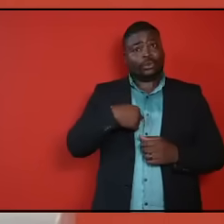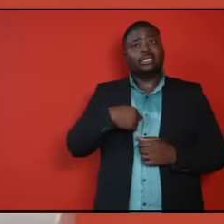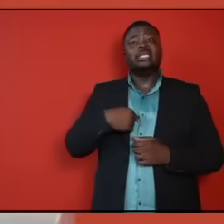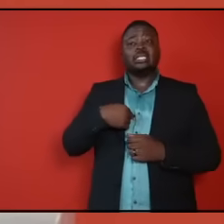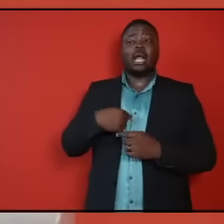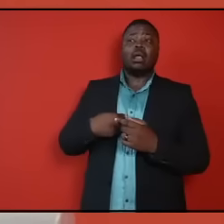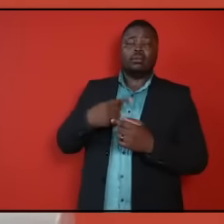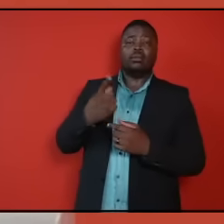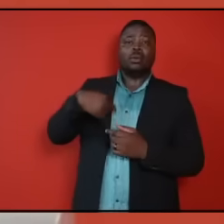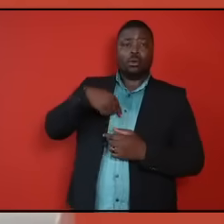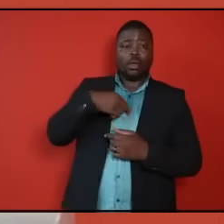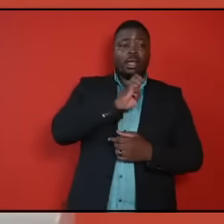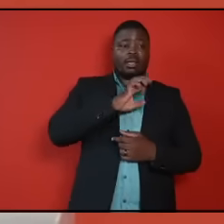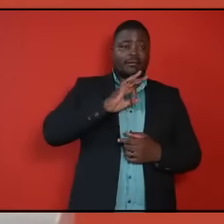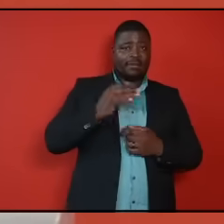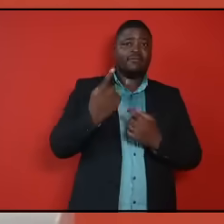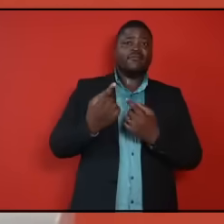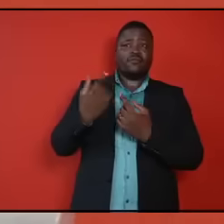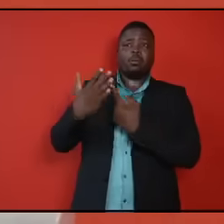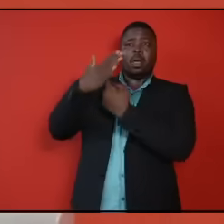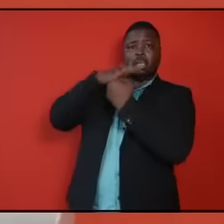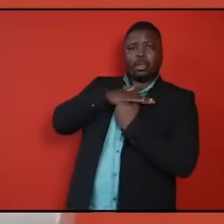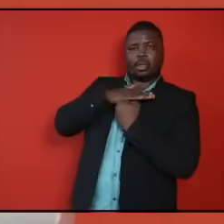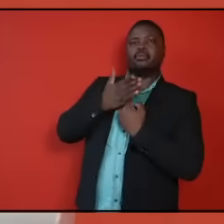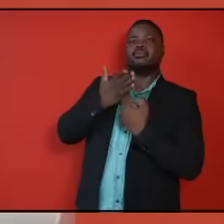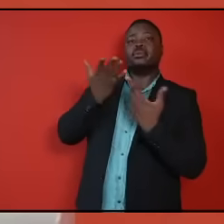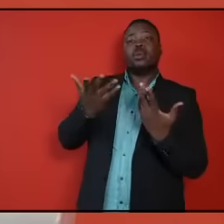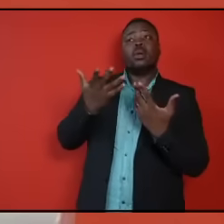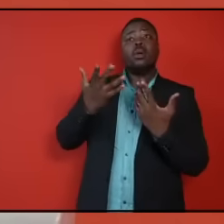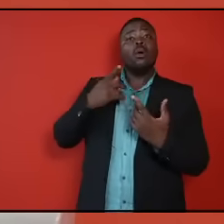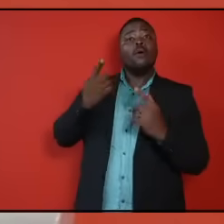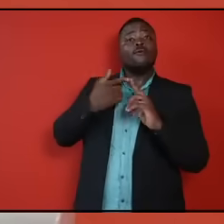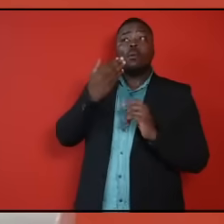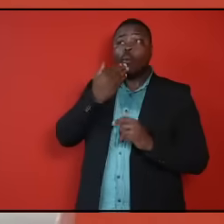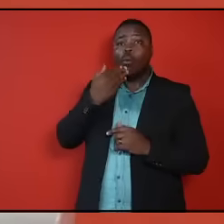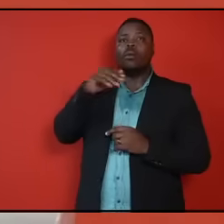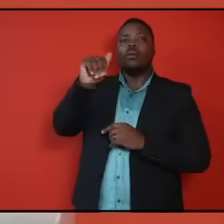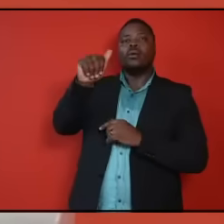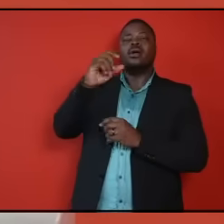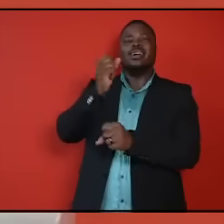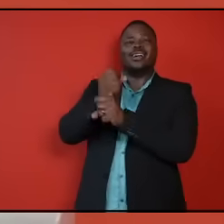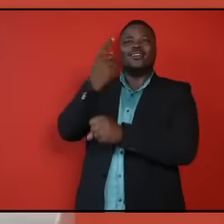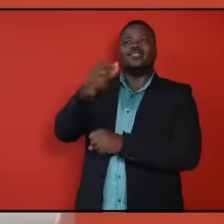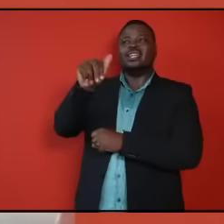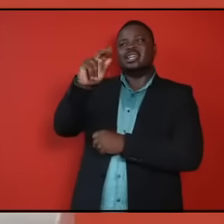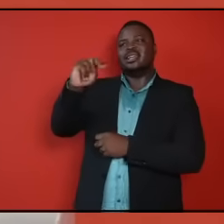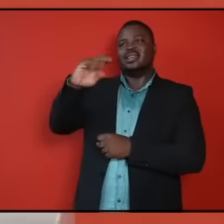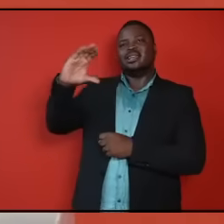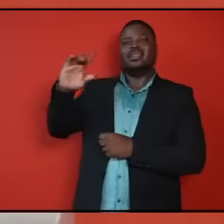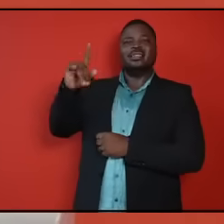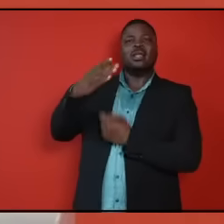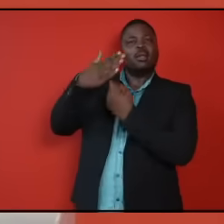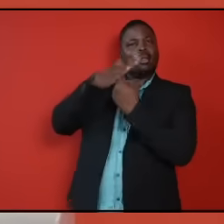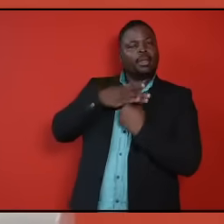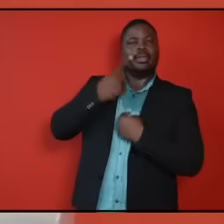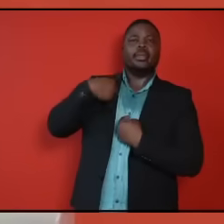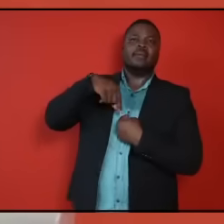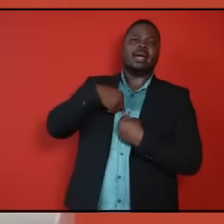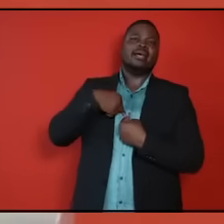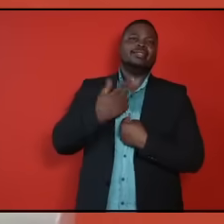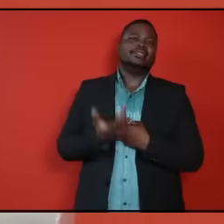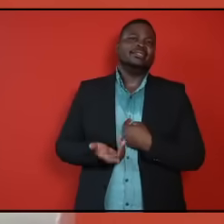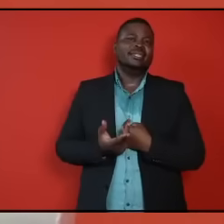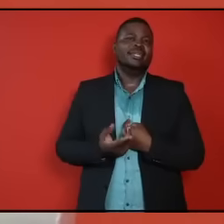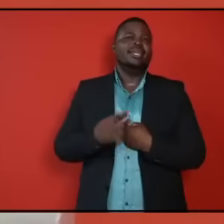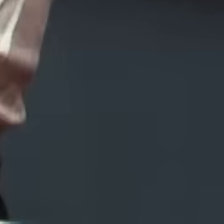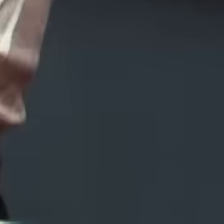the ANC in Gauteng. And for a very long time, this